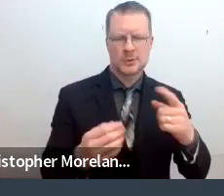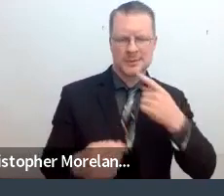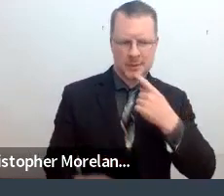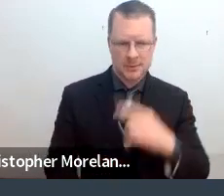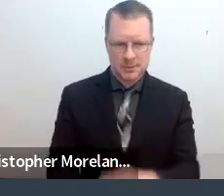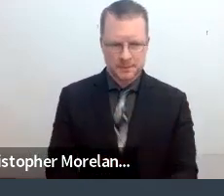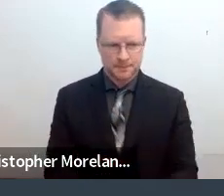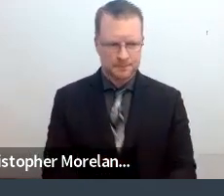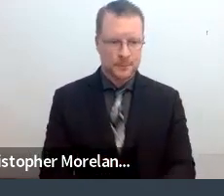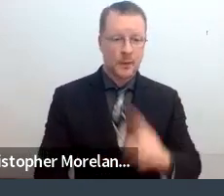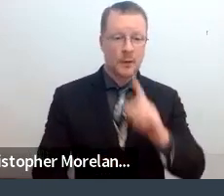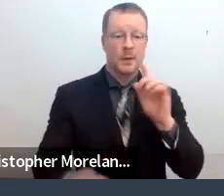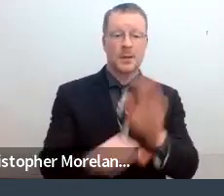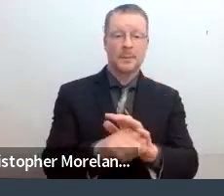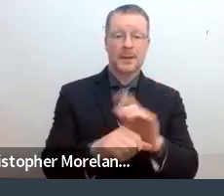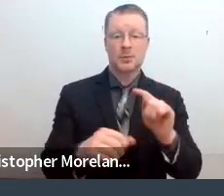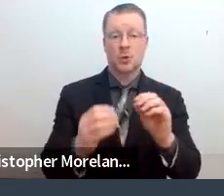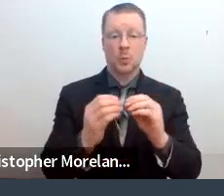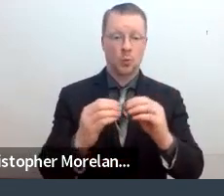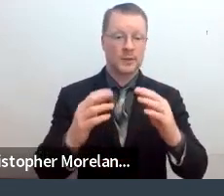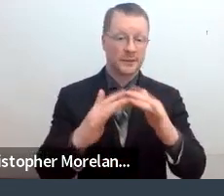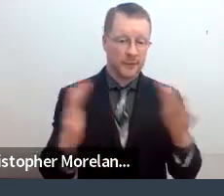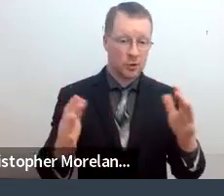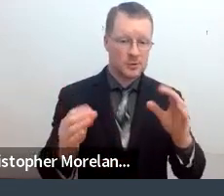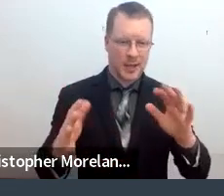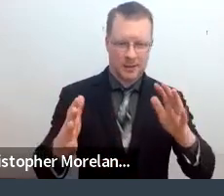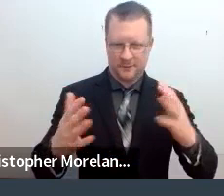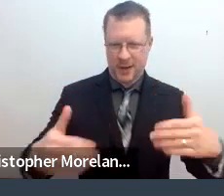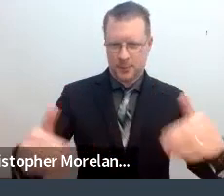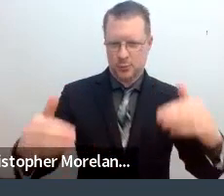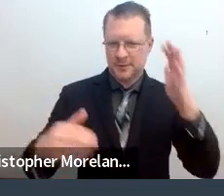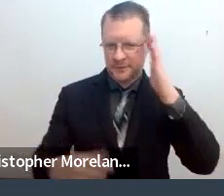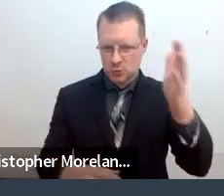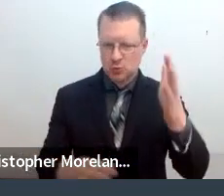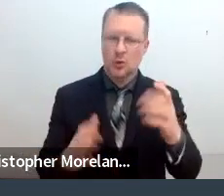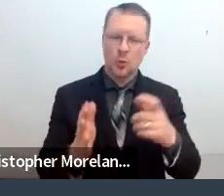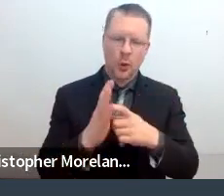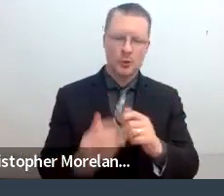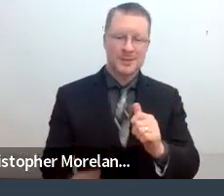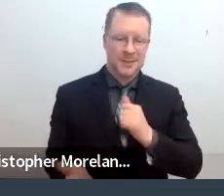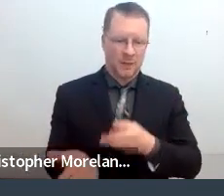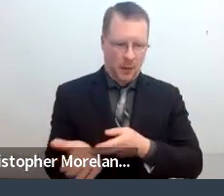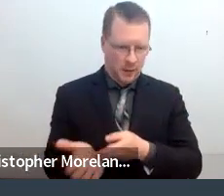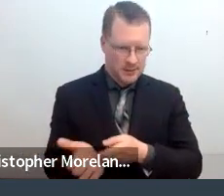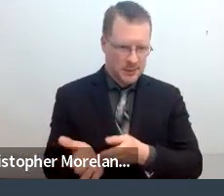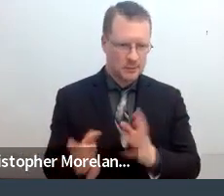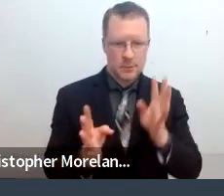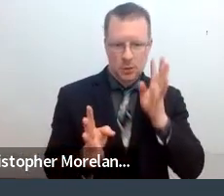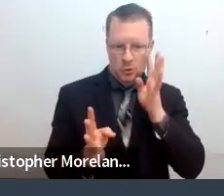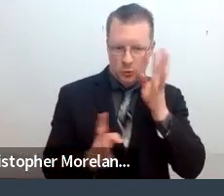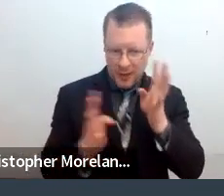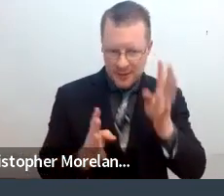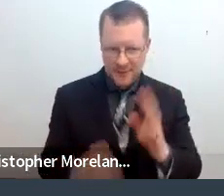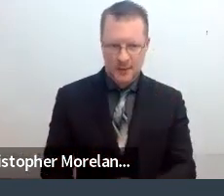Later in that same manuscript, she goes on to say, committing to a more diverse and vibrant